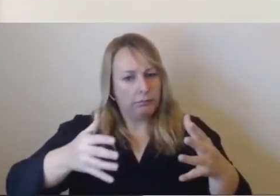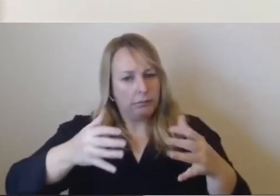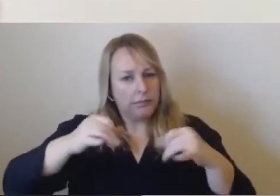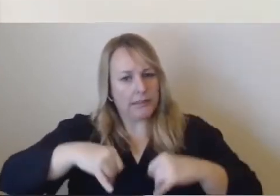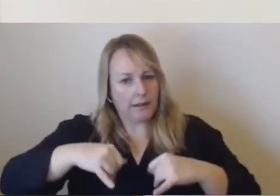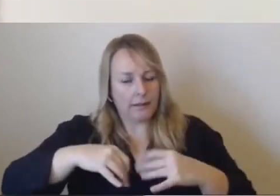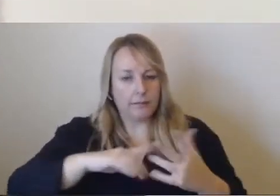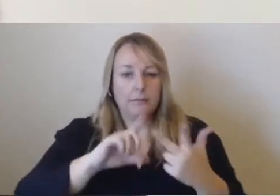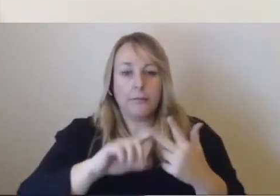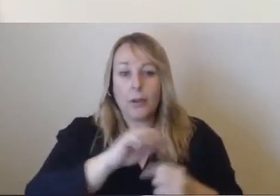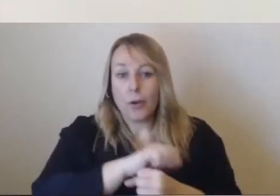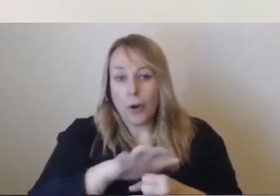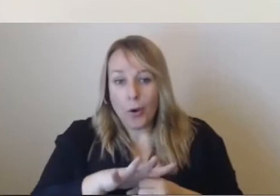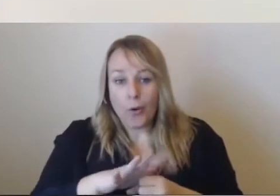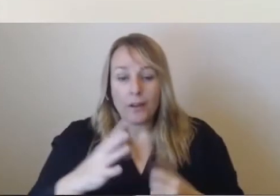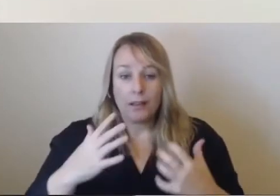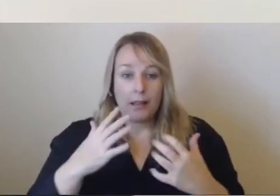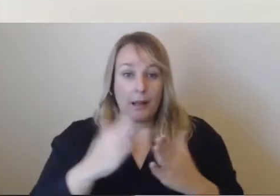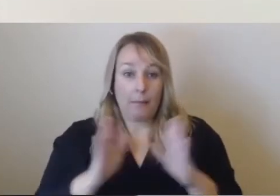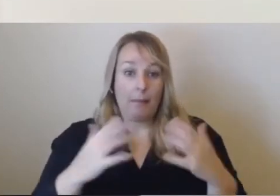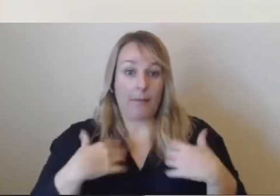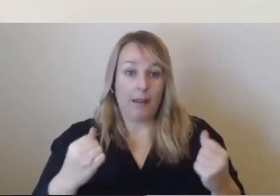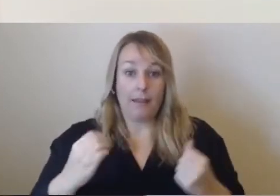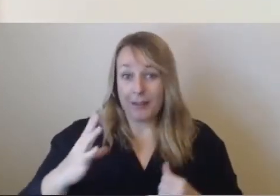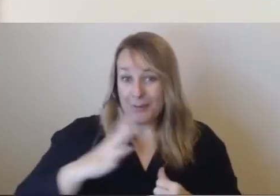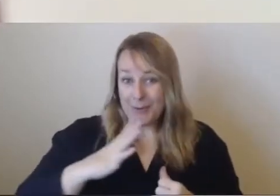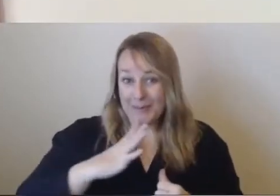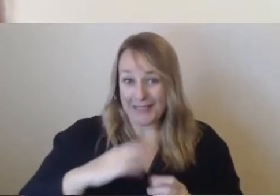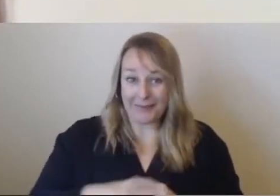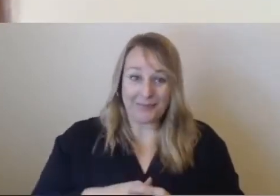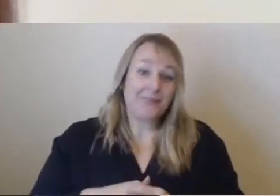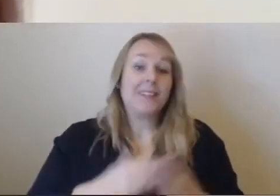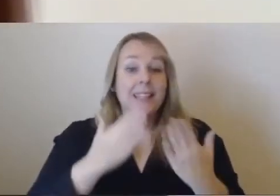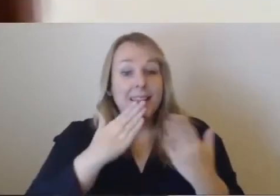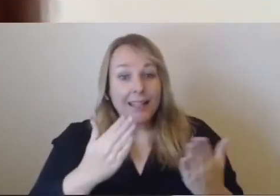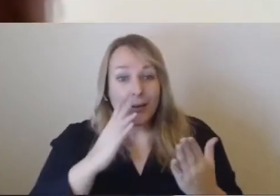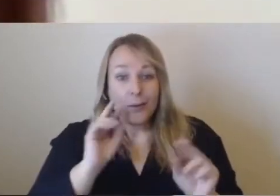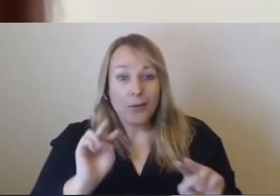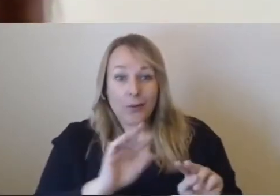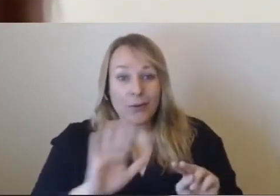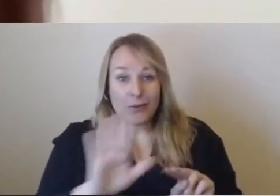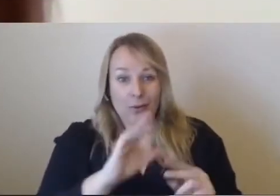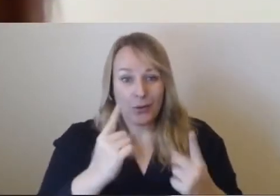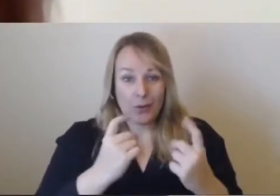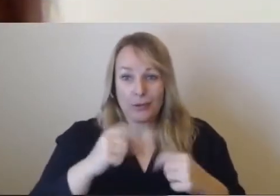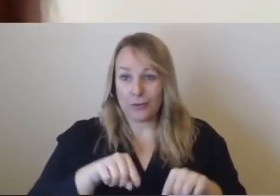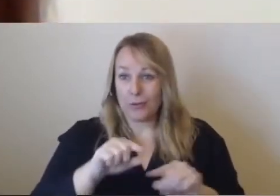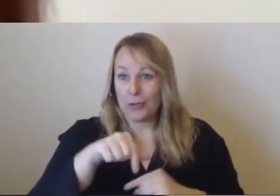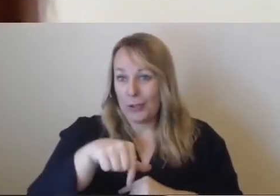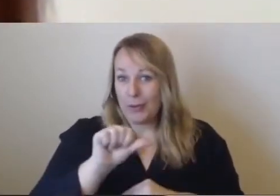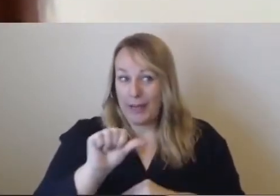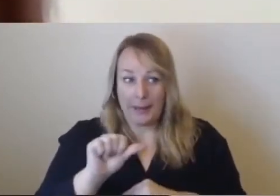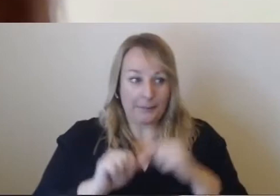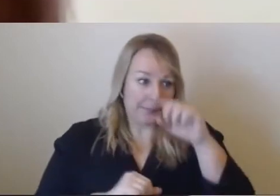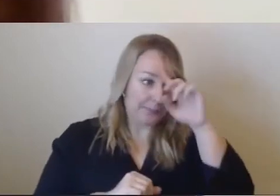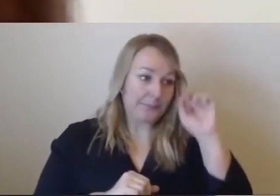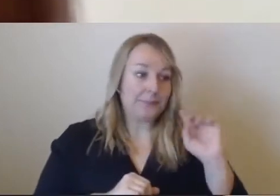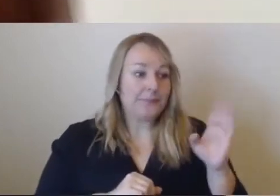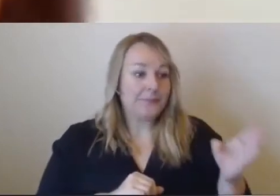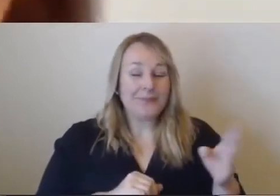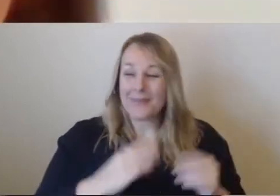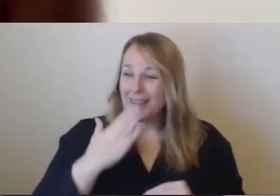and public health diplomacy. So thank you very much. I look forward to your questions in the Q&A. Thank you, Don. That was